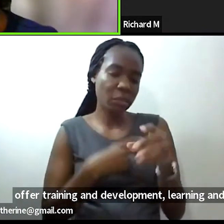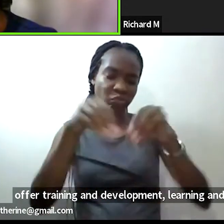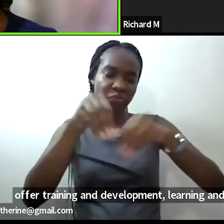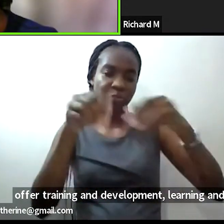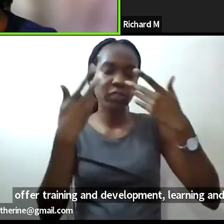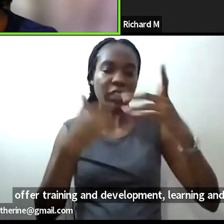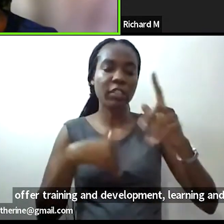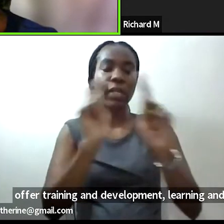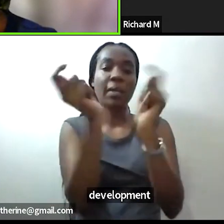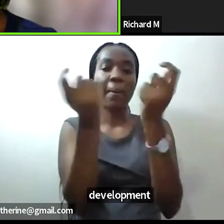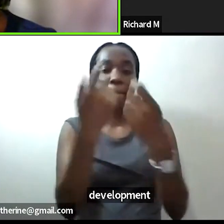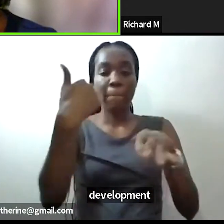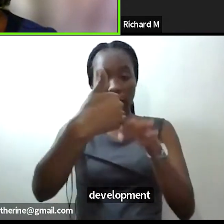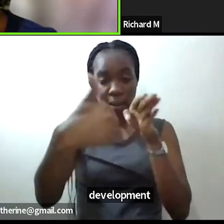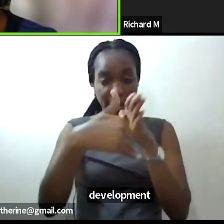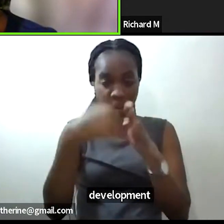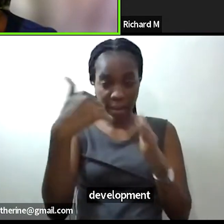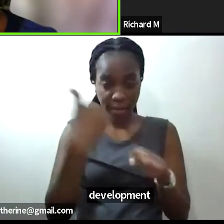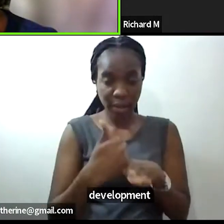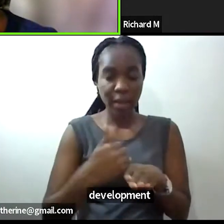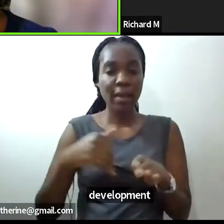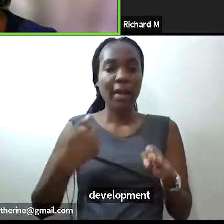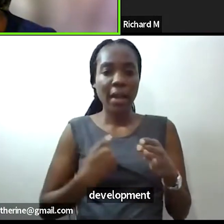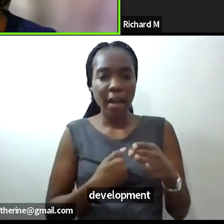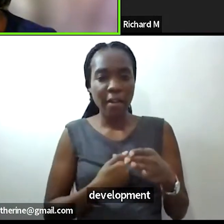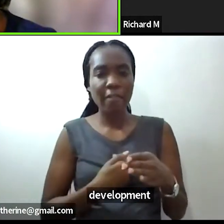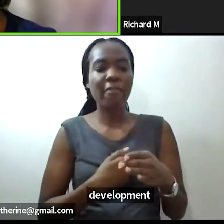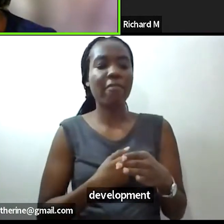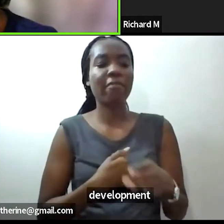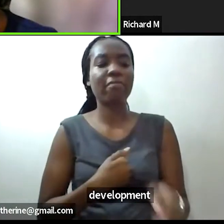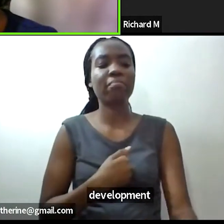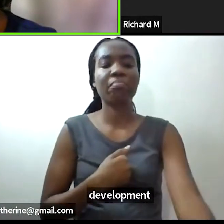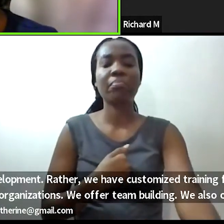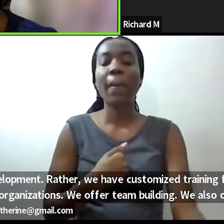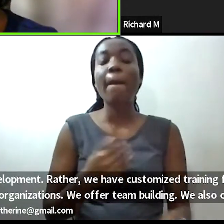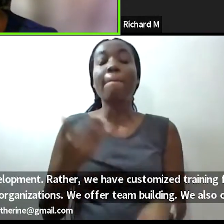building. We also offer personalized personal development